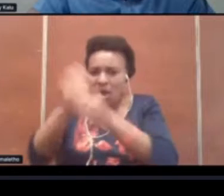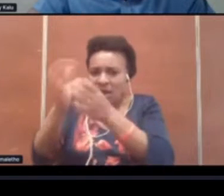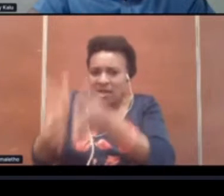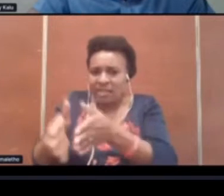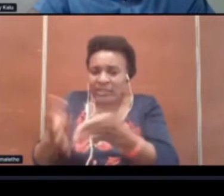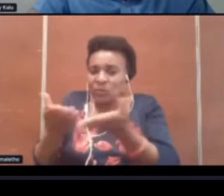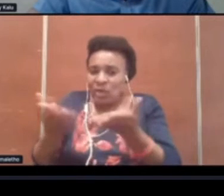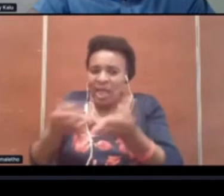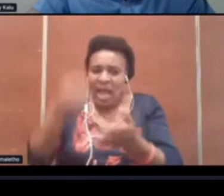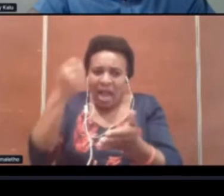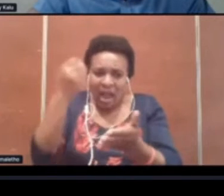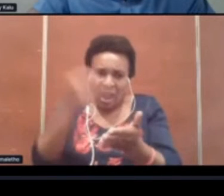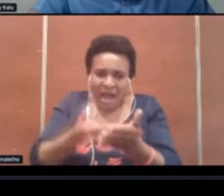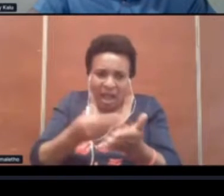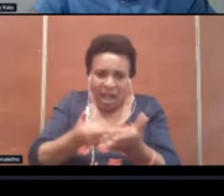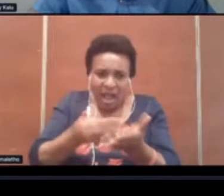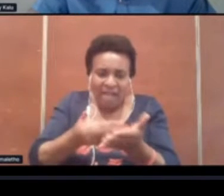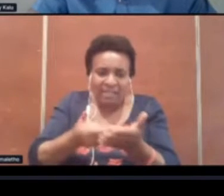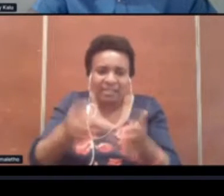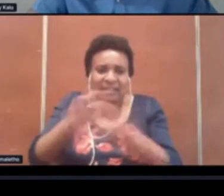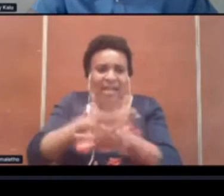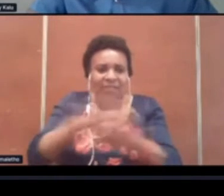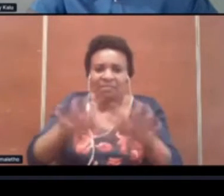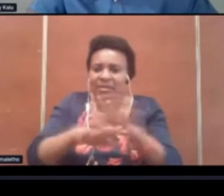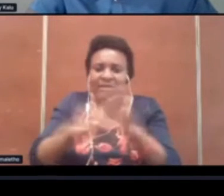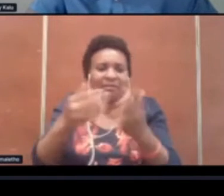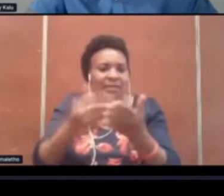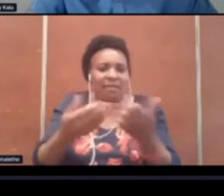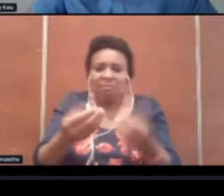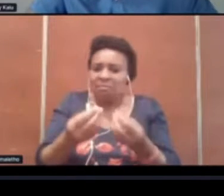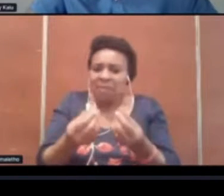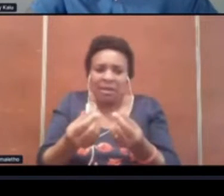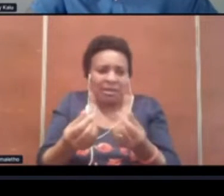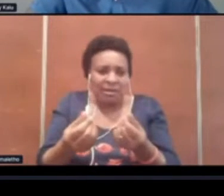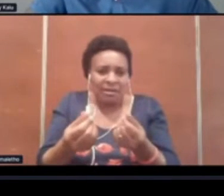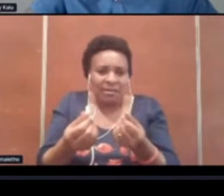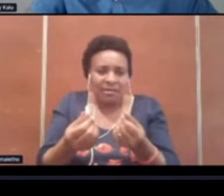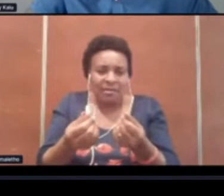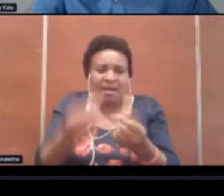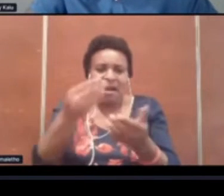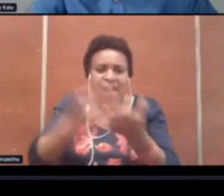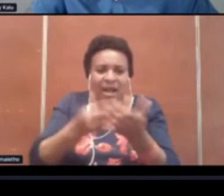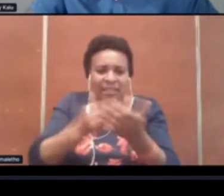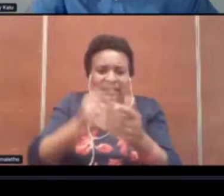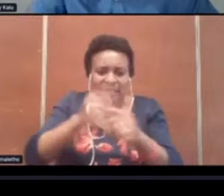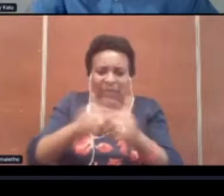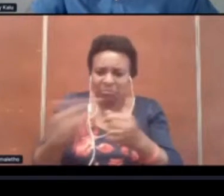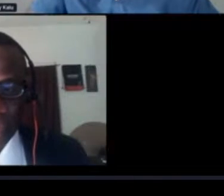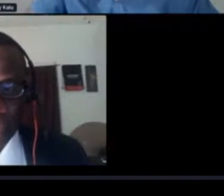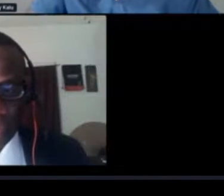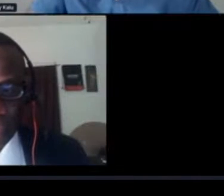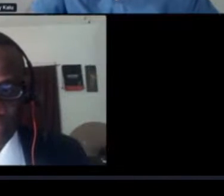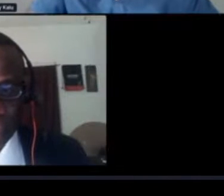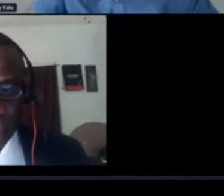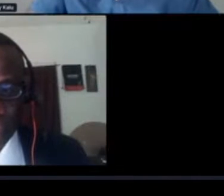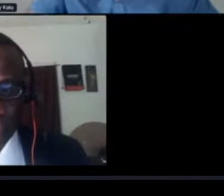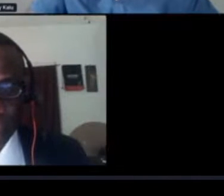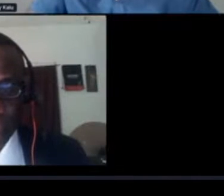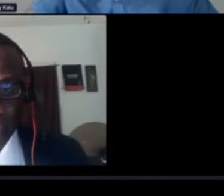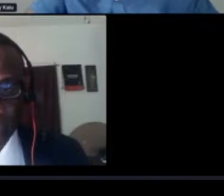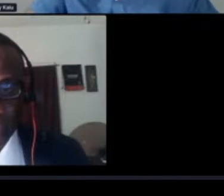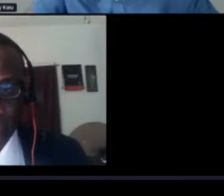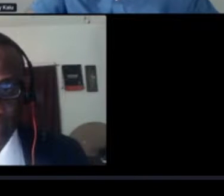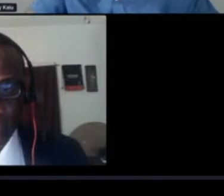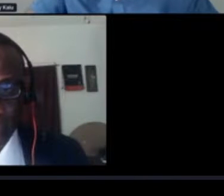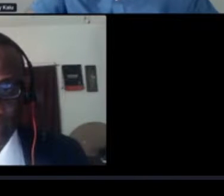in or cash out the money. You have to cash out the money once it comes. And when it comes, definitely in